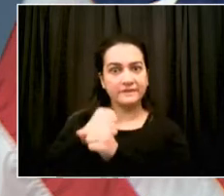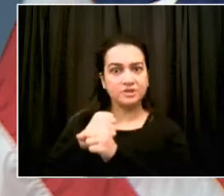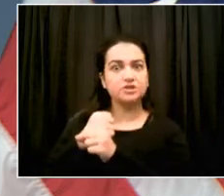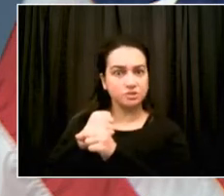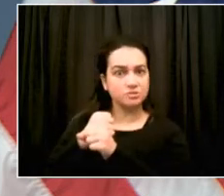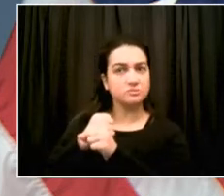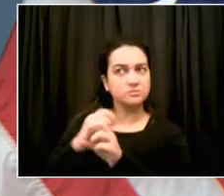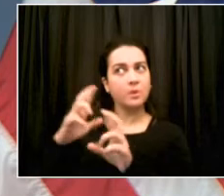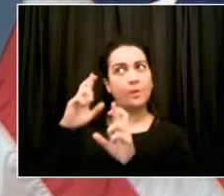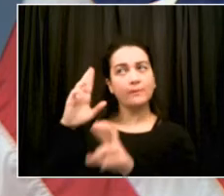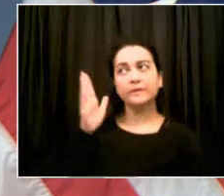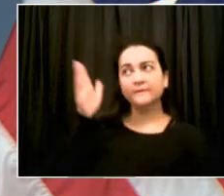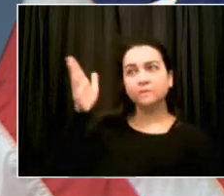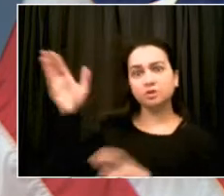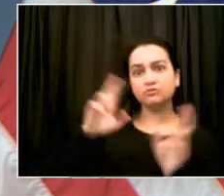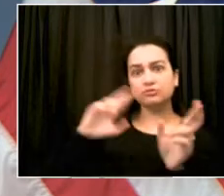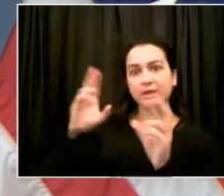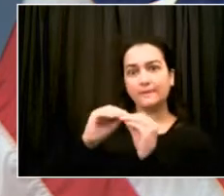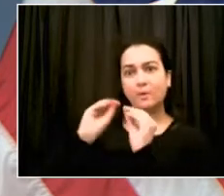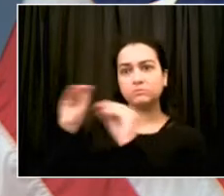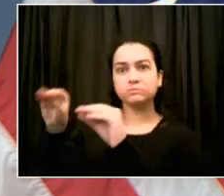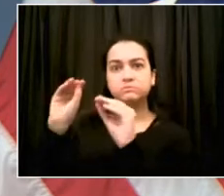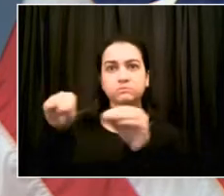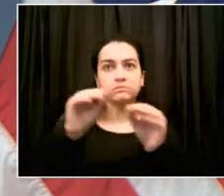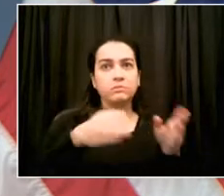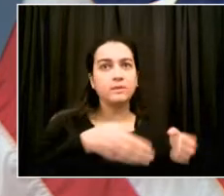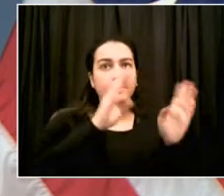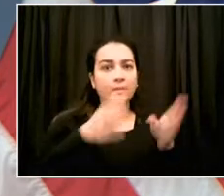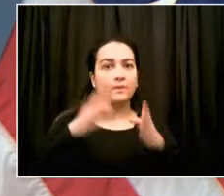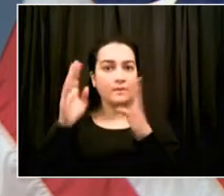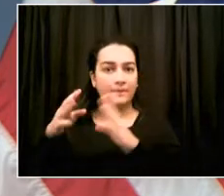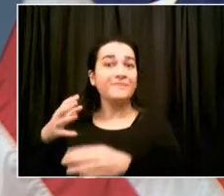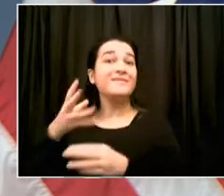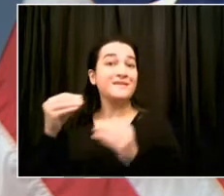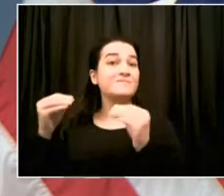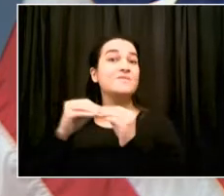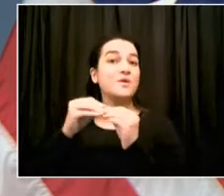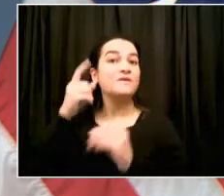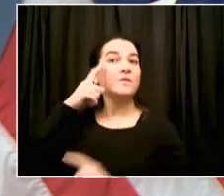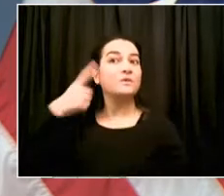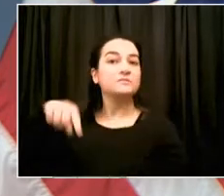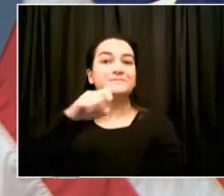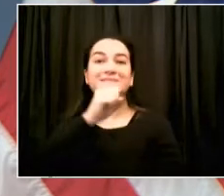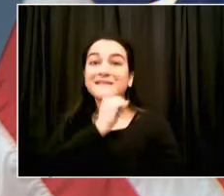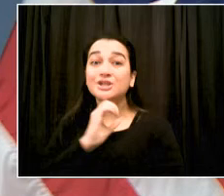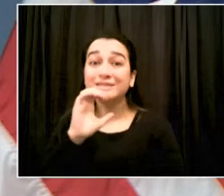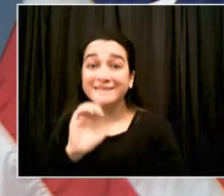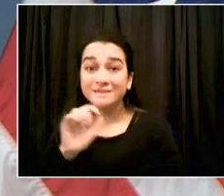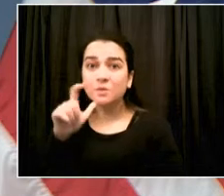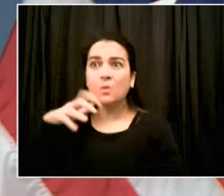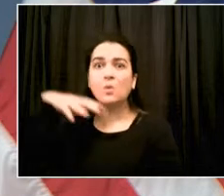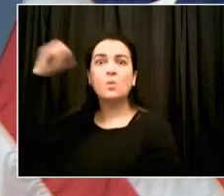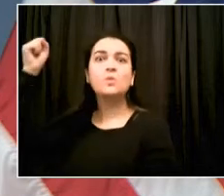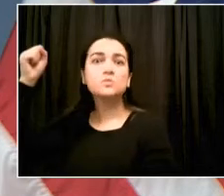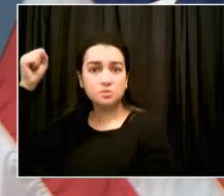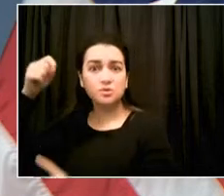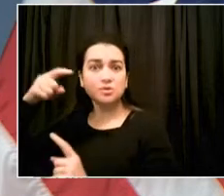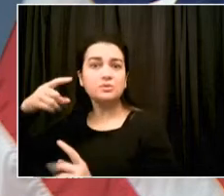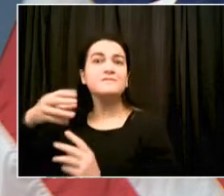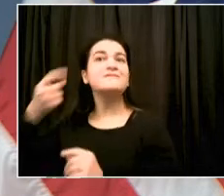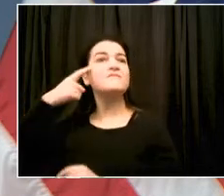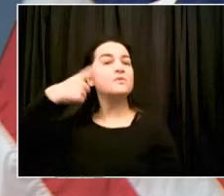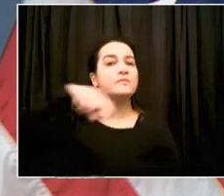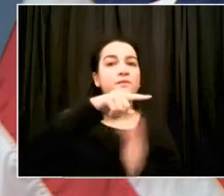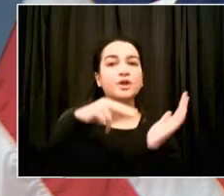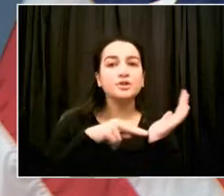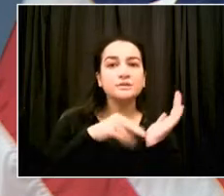Yorkers barely getting by. Then March hit, and New Yorkers were asked to stay at home to keep safe. And we knew